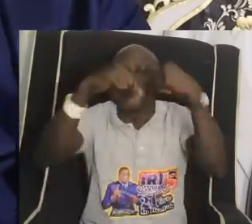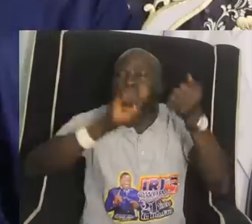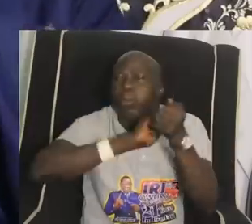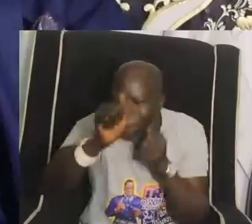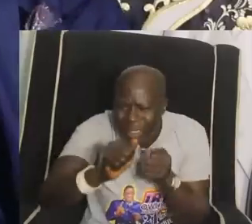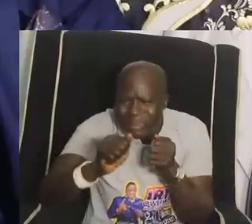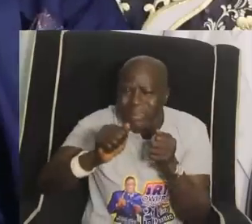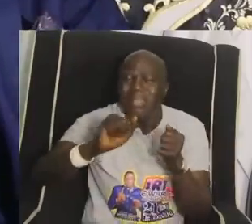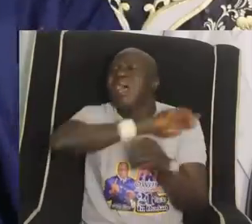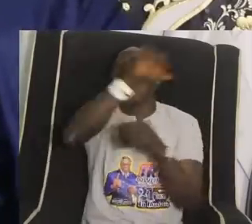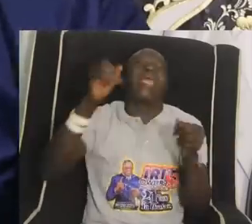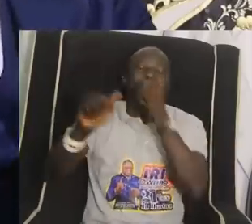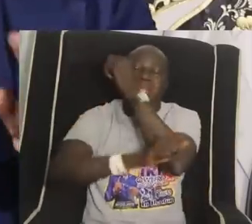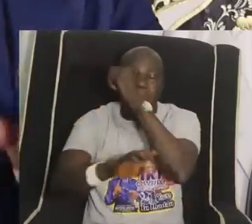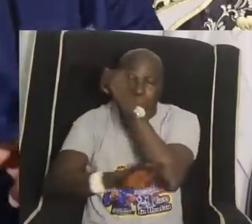will let you.